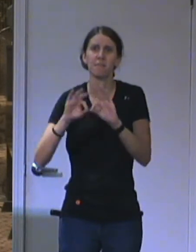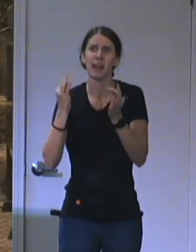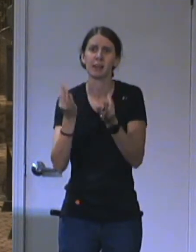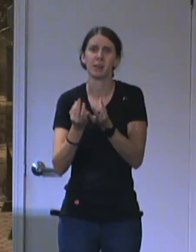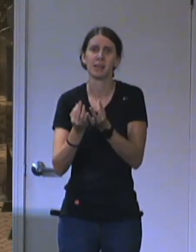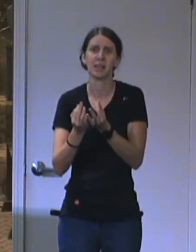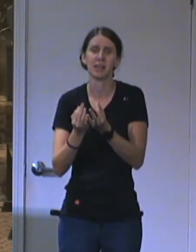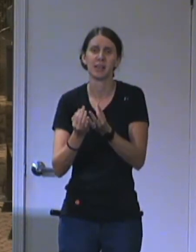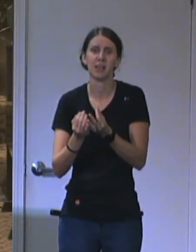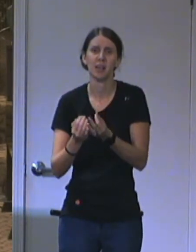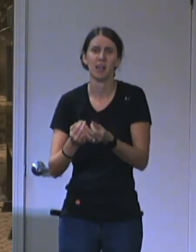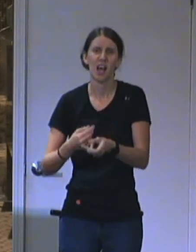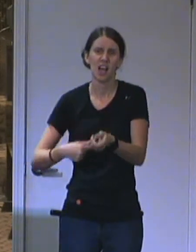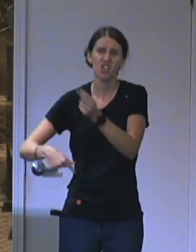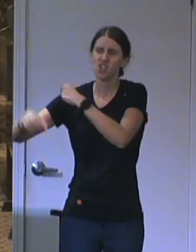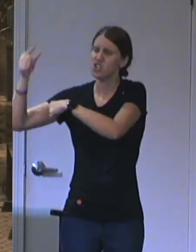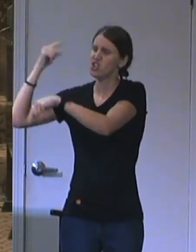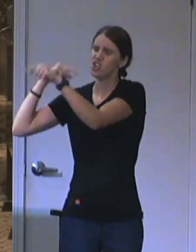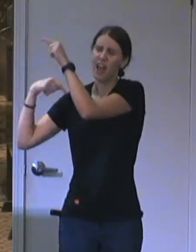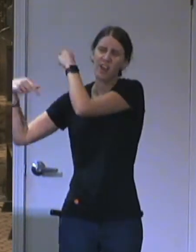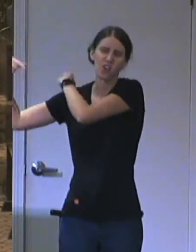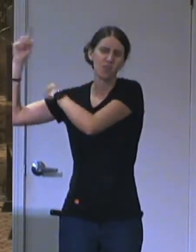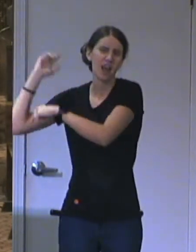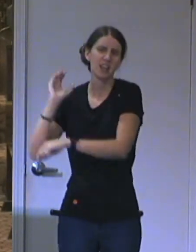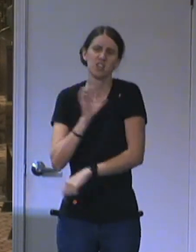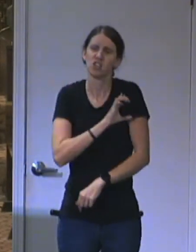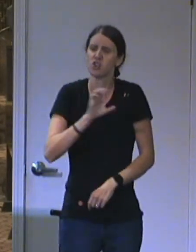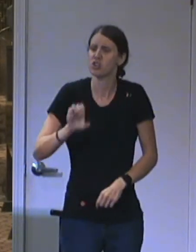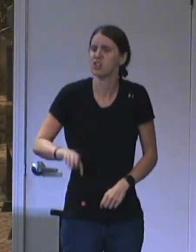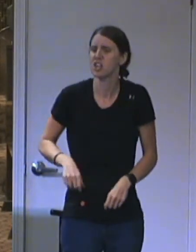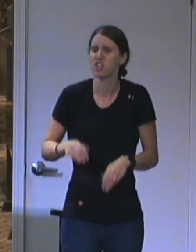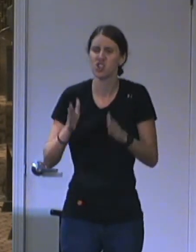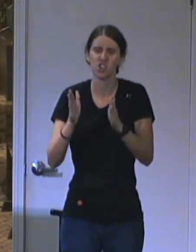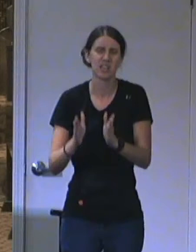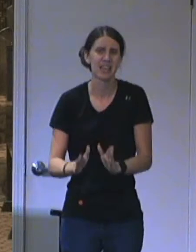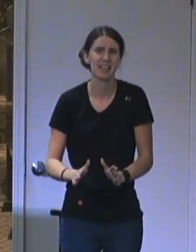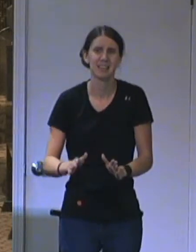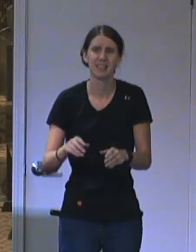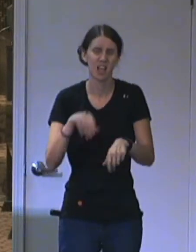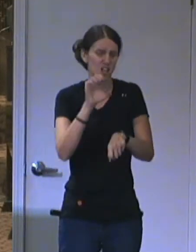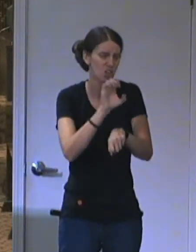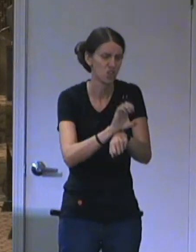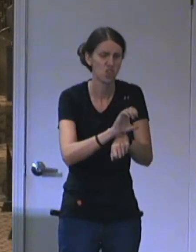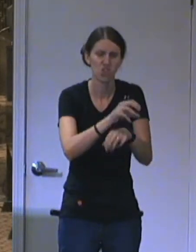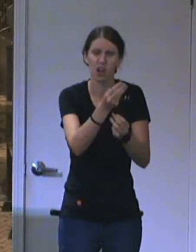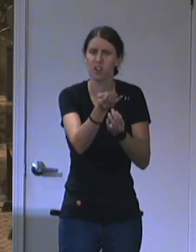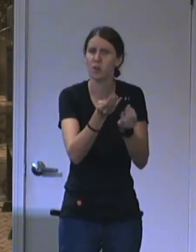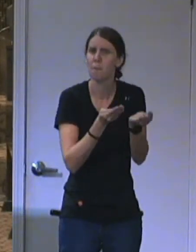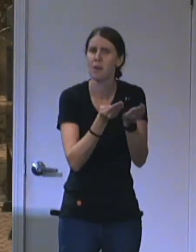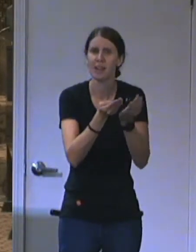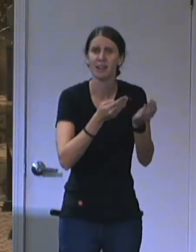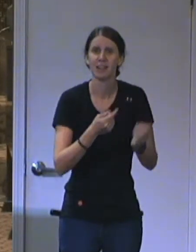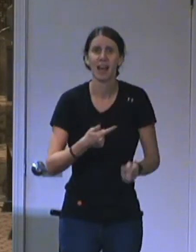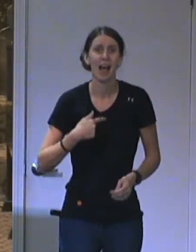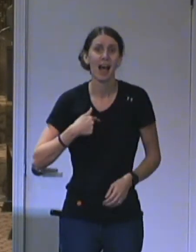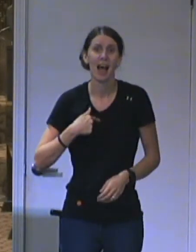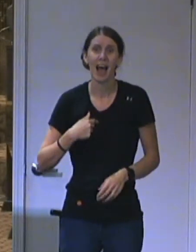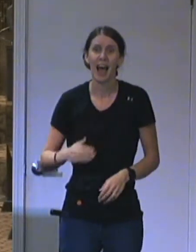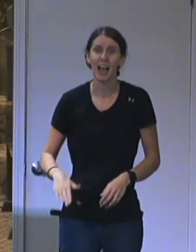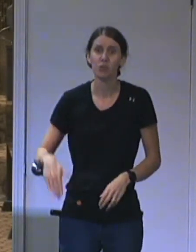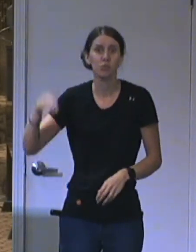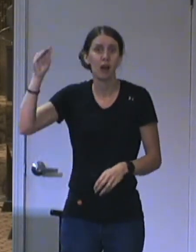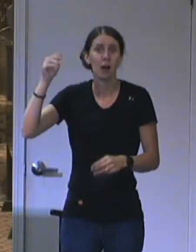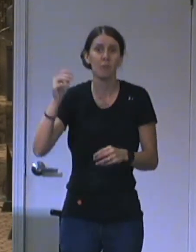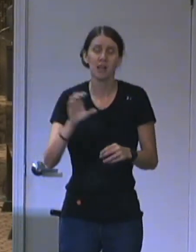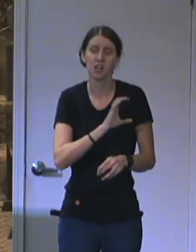we've looked way back and they've all been Christians. They've all had ties to this church or that church or something. I went to a Christian